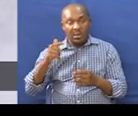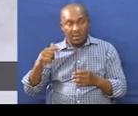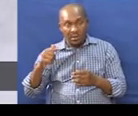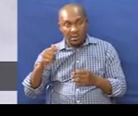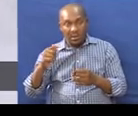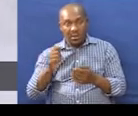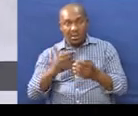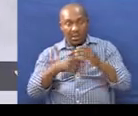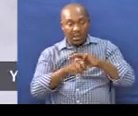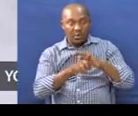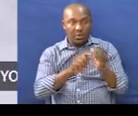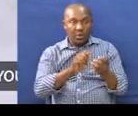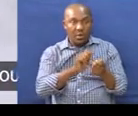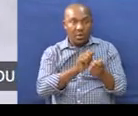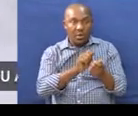to yellow,